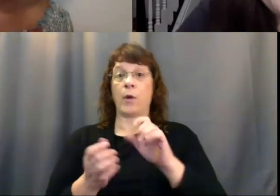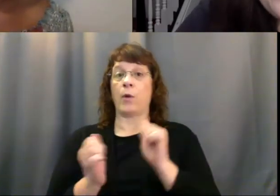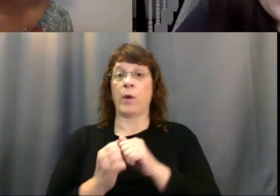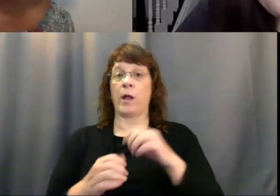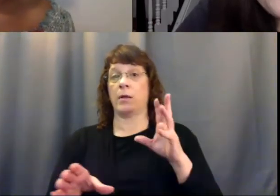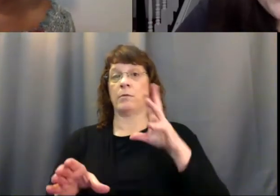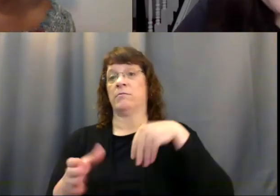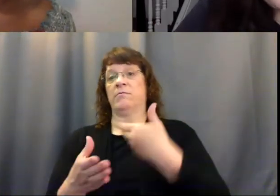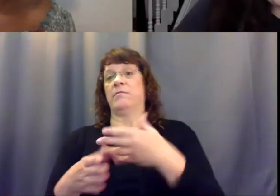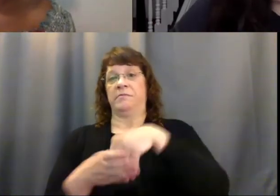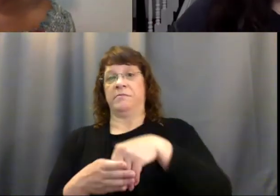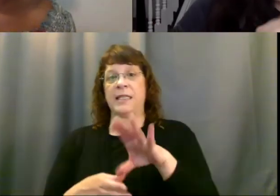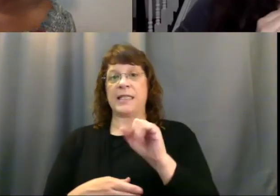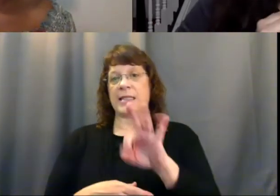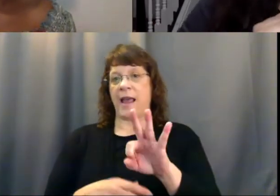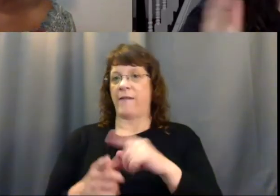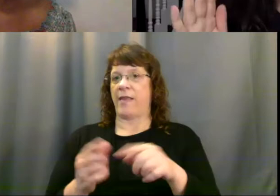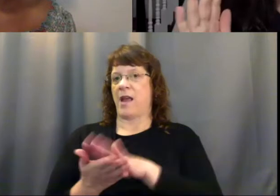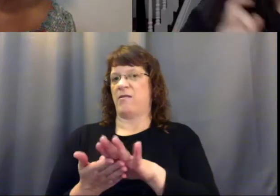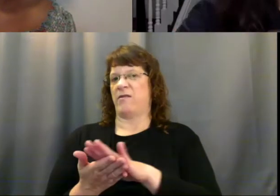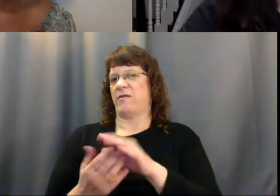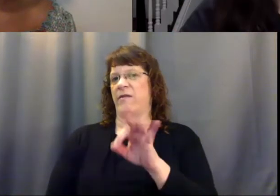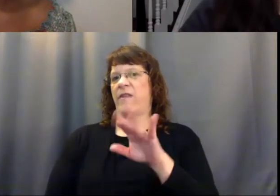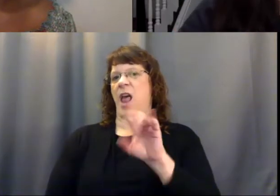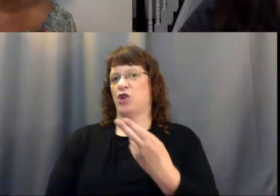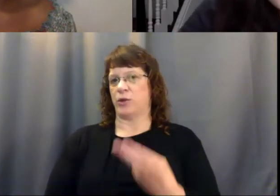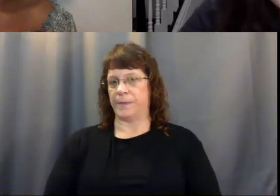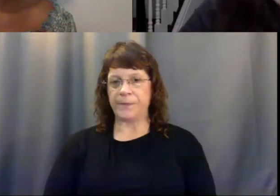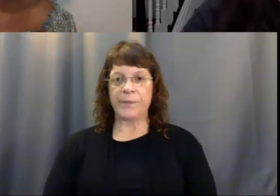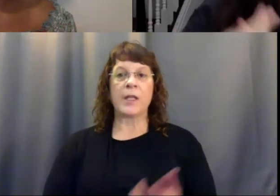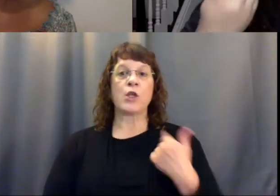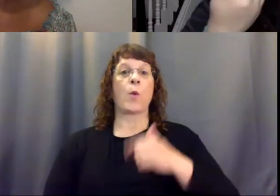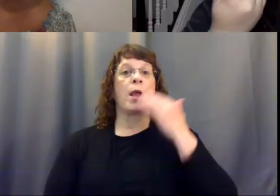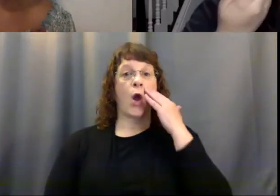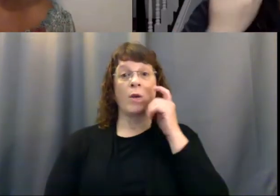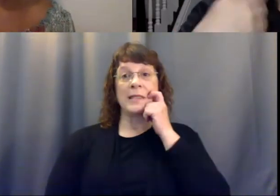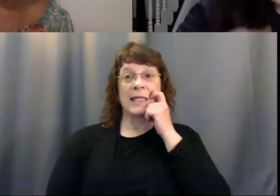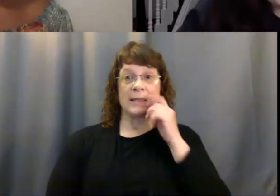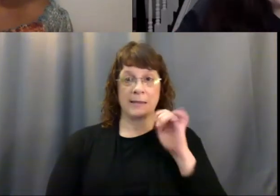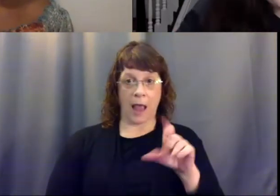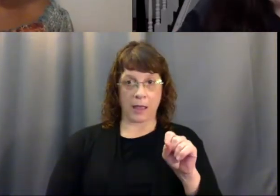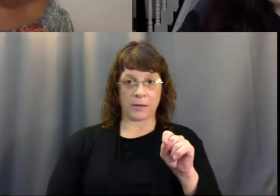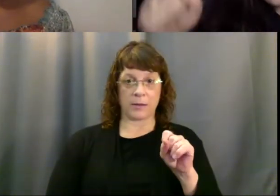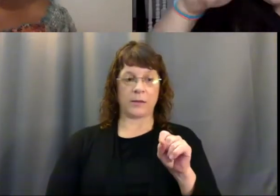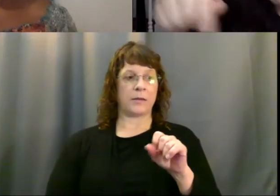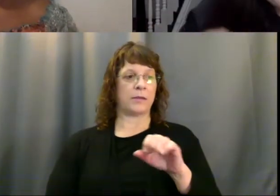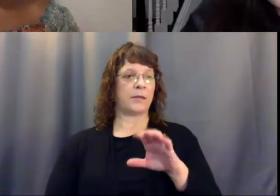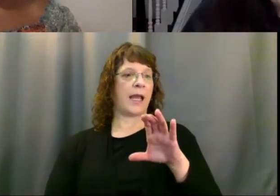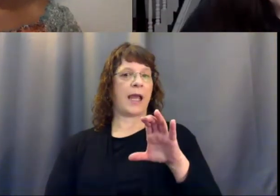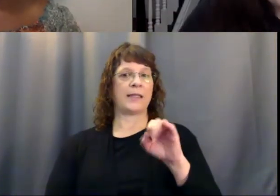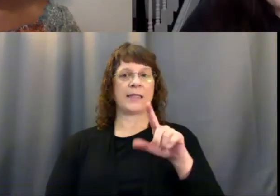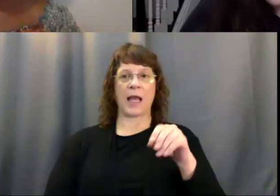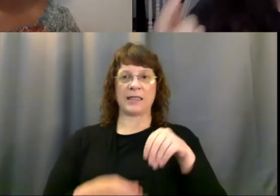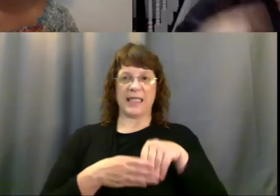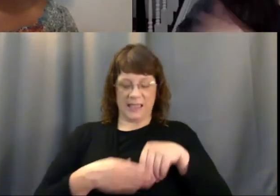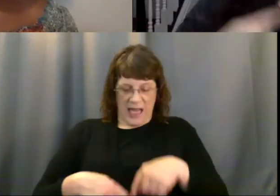good. So, okay, we know that our skin cells and like the cells inside of our